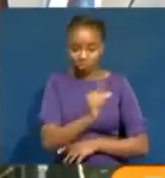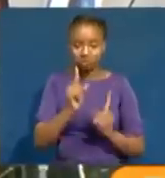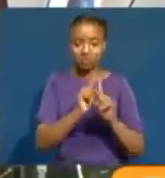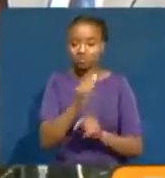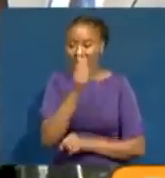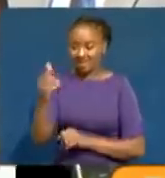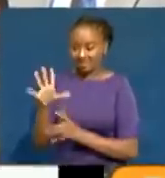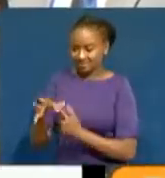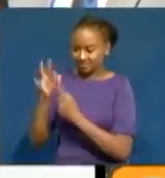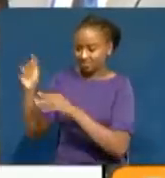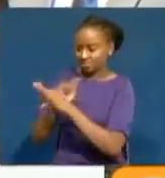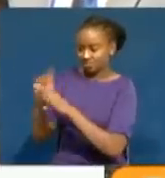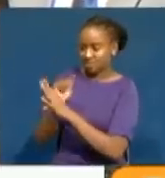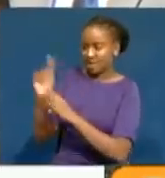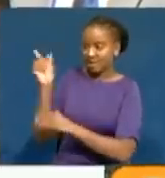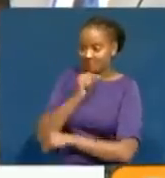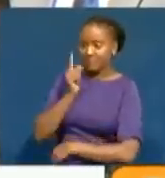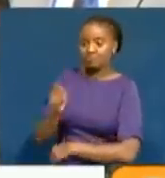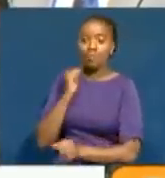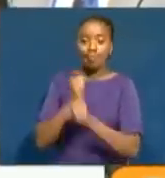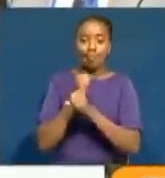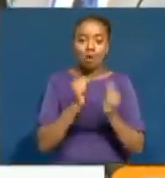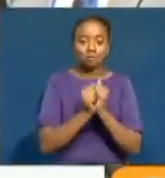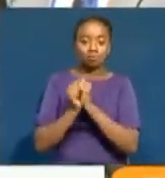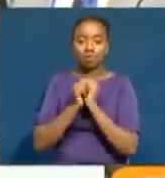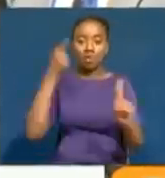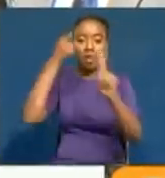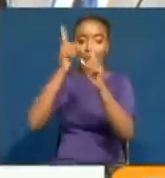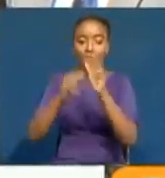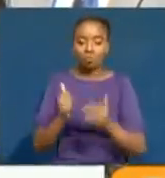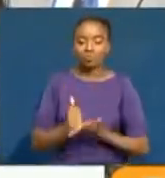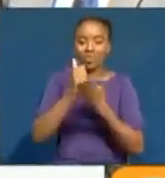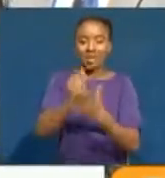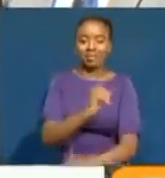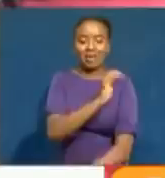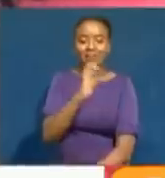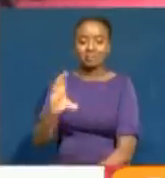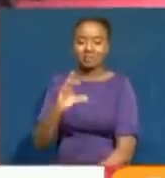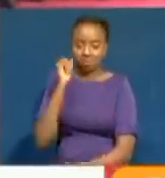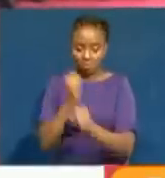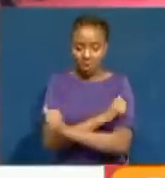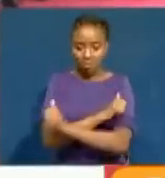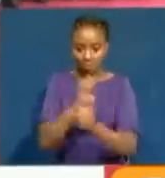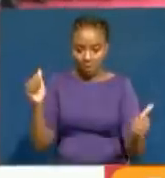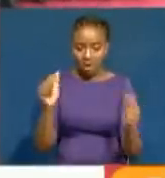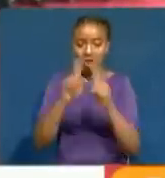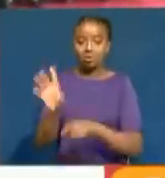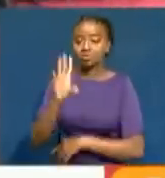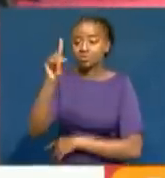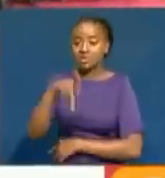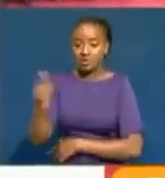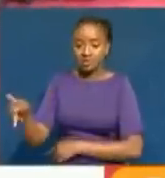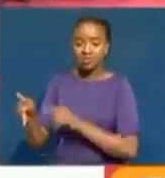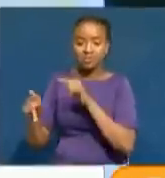trained cadet police officers who will work and beef up the work of the IEBC to conduct the elections. The DP steered clear of